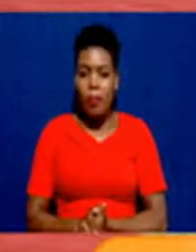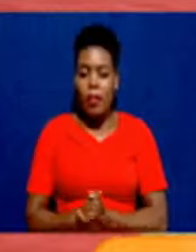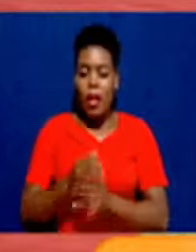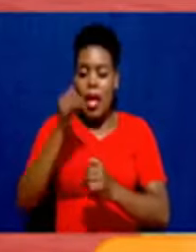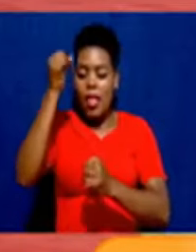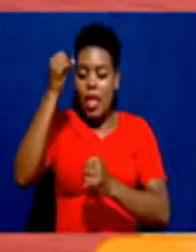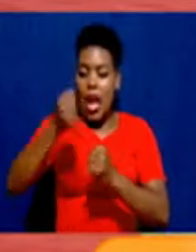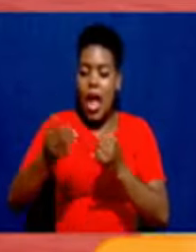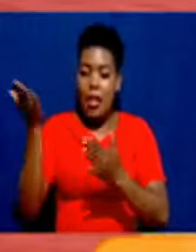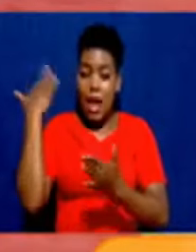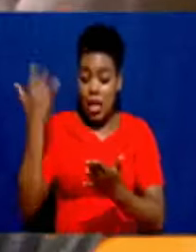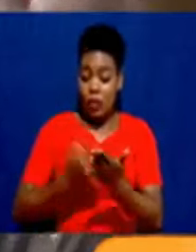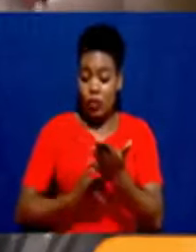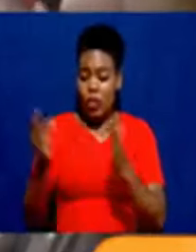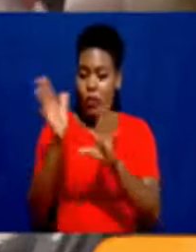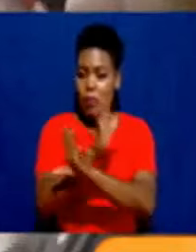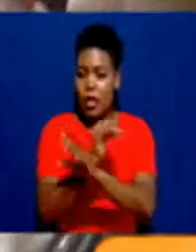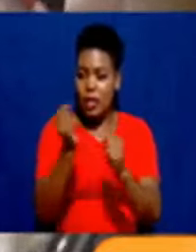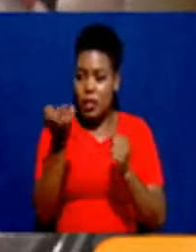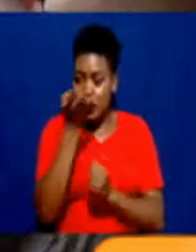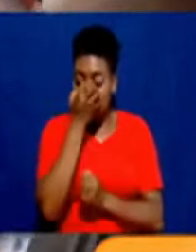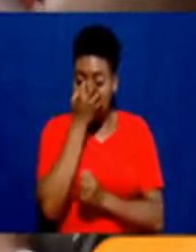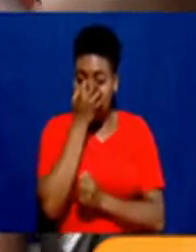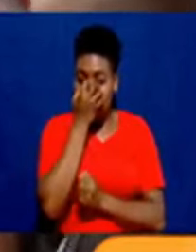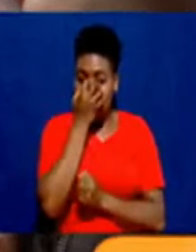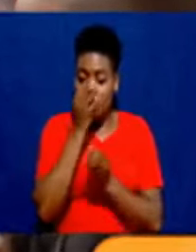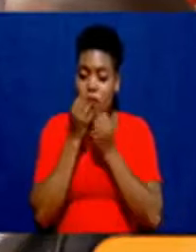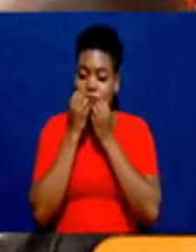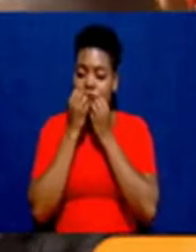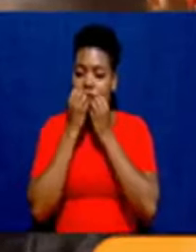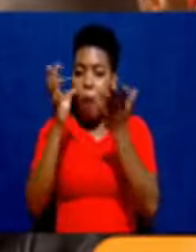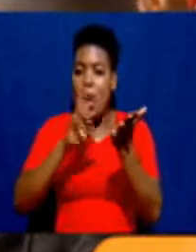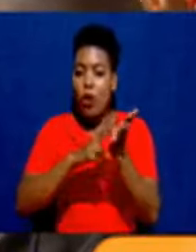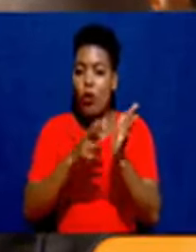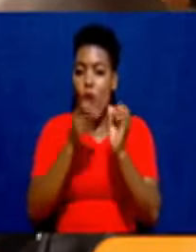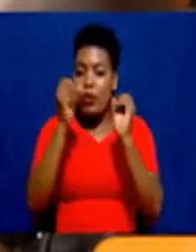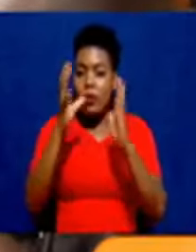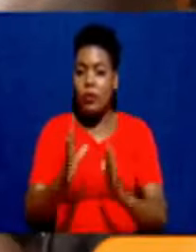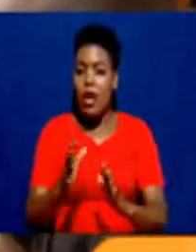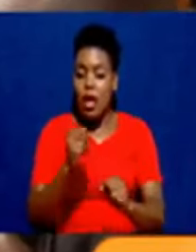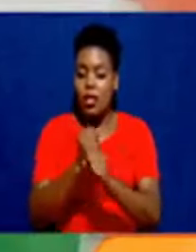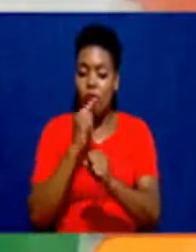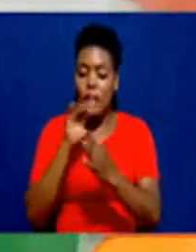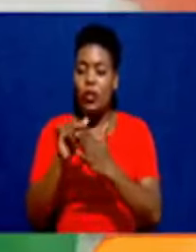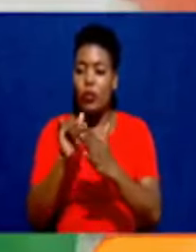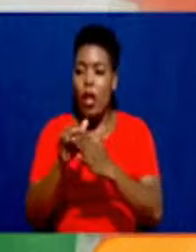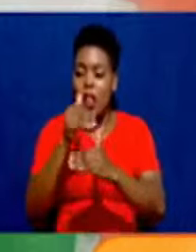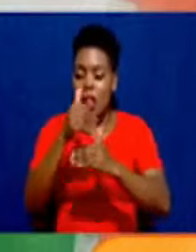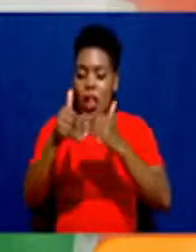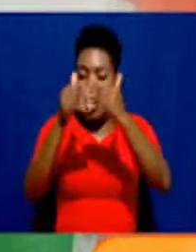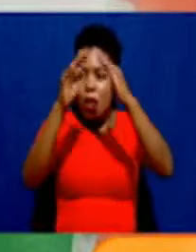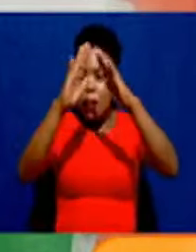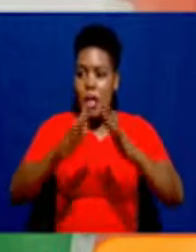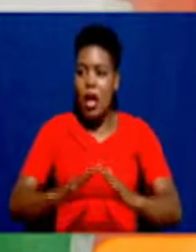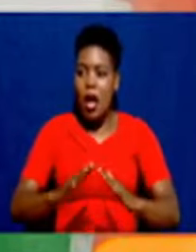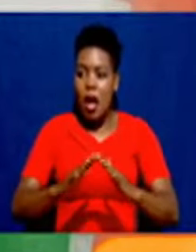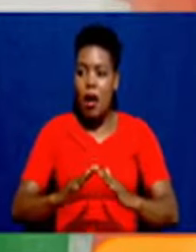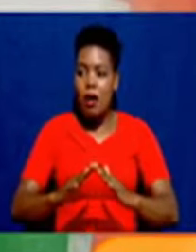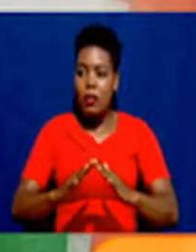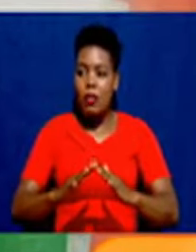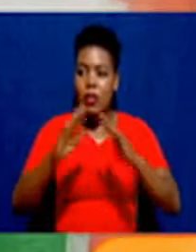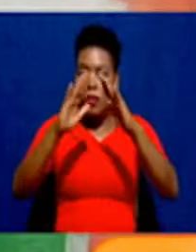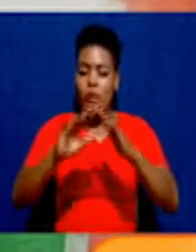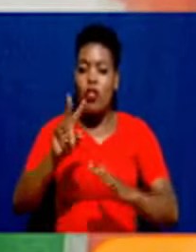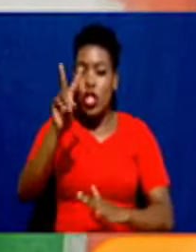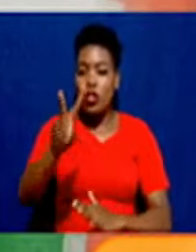Last week, President William Ruto directed a contractor to ensure that a pair of houses is built for the